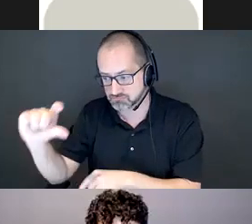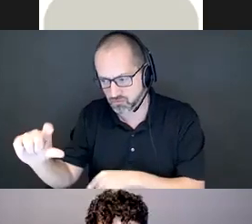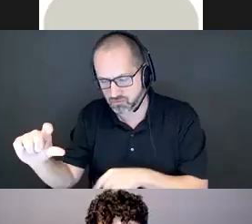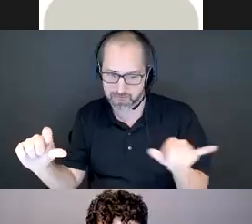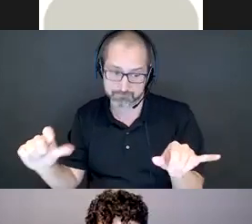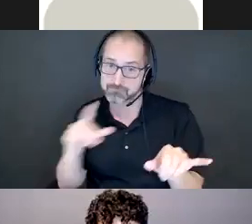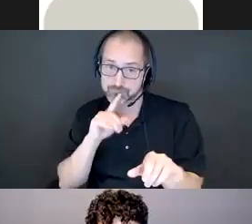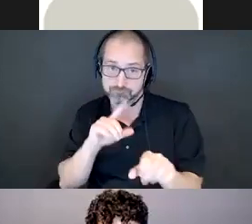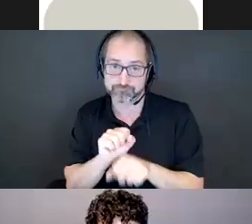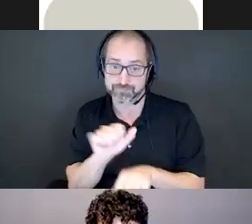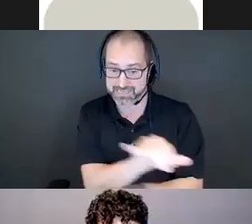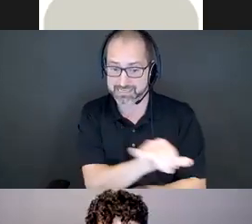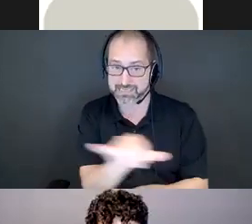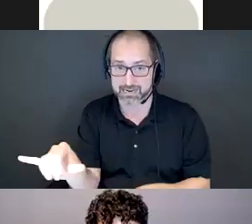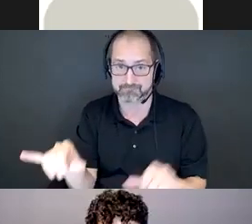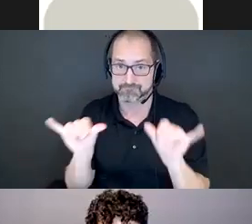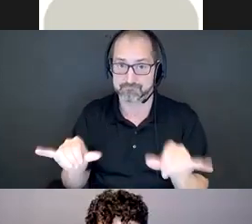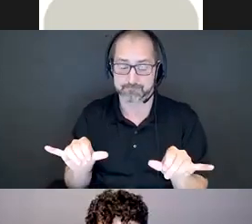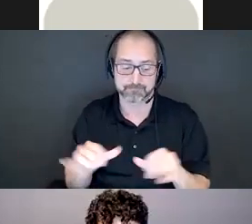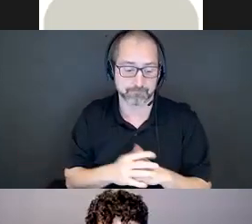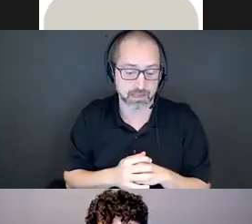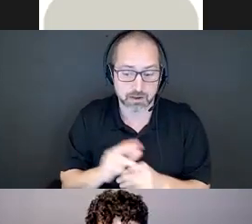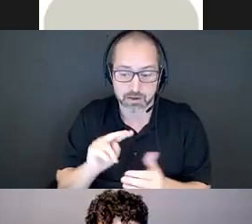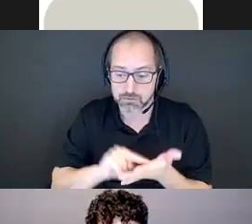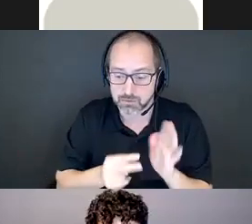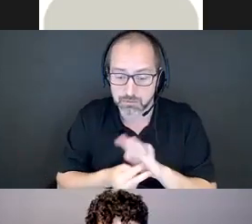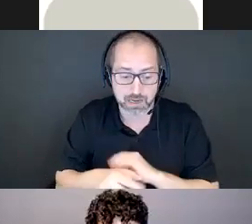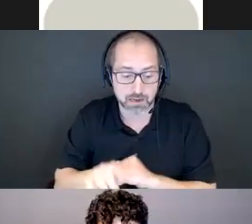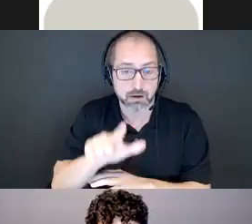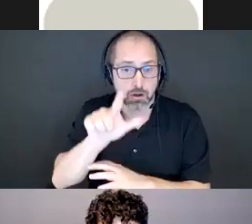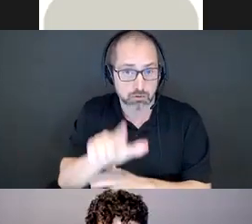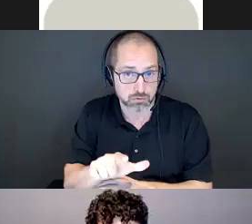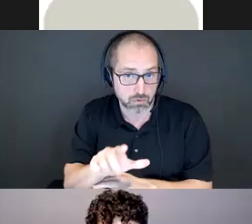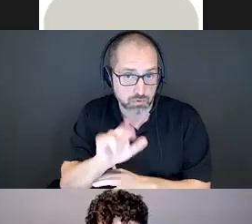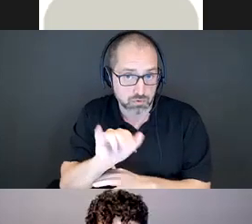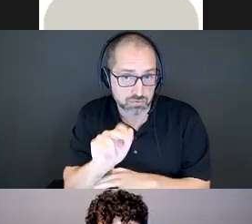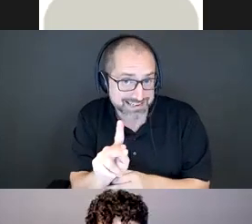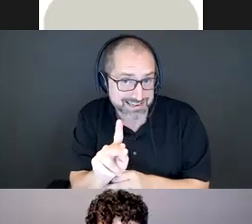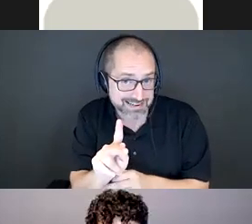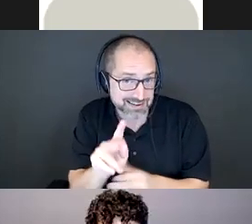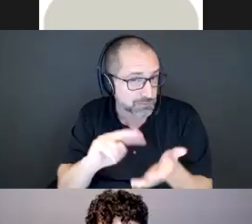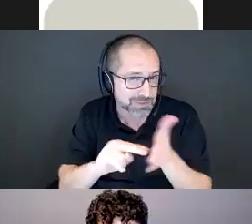So what we mean by low risk for older adults is that